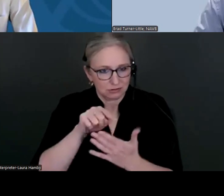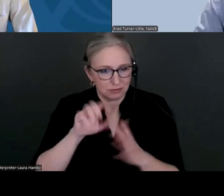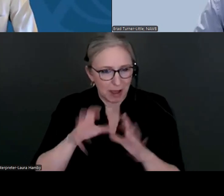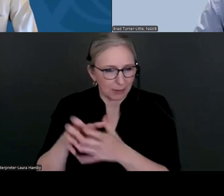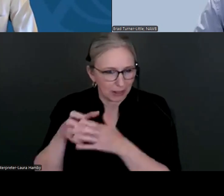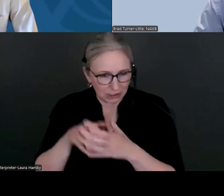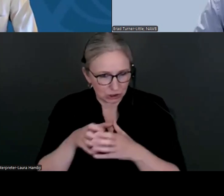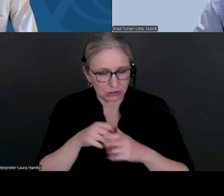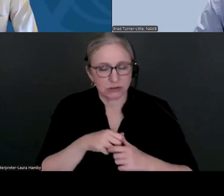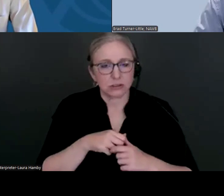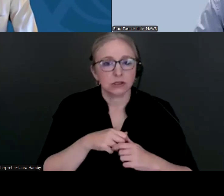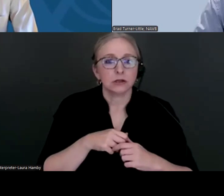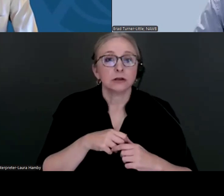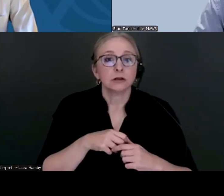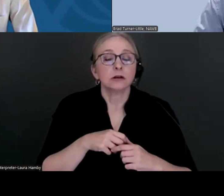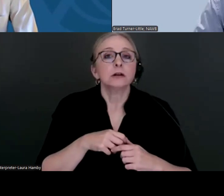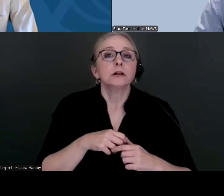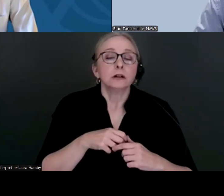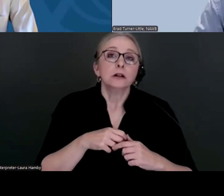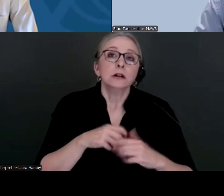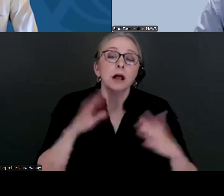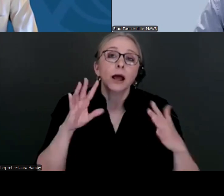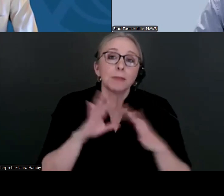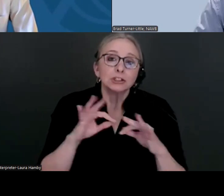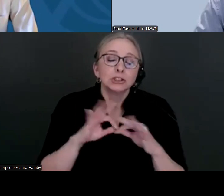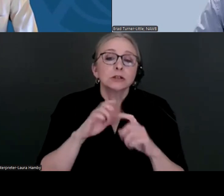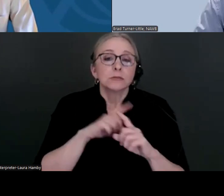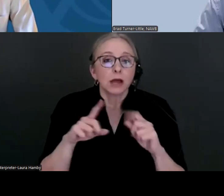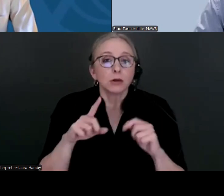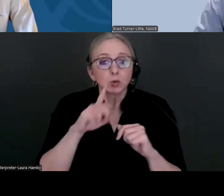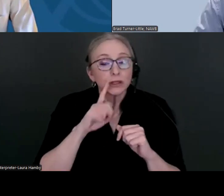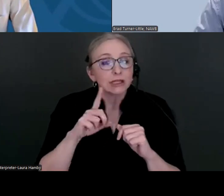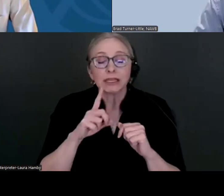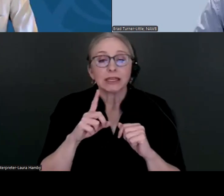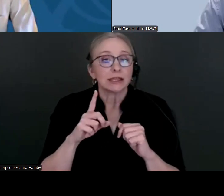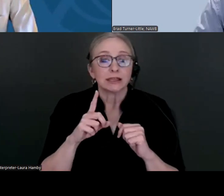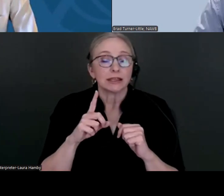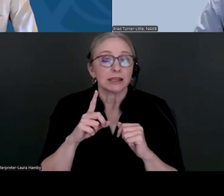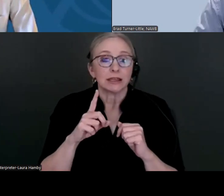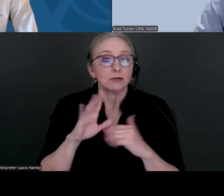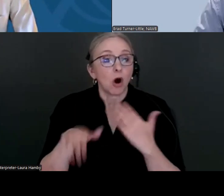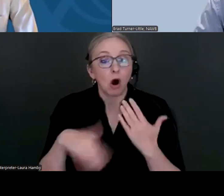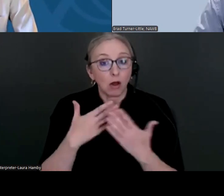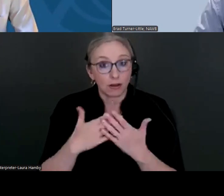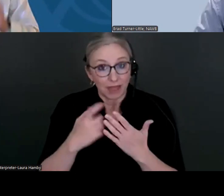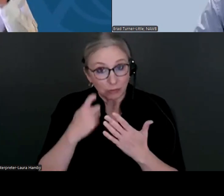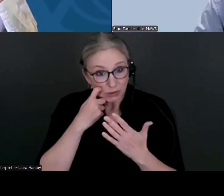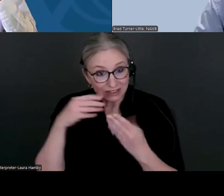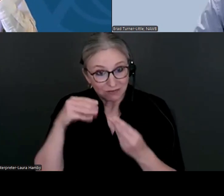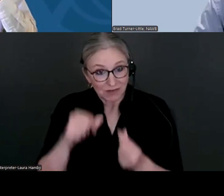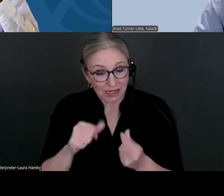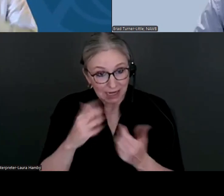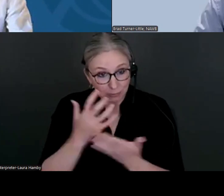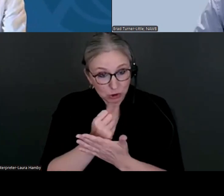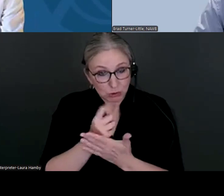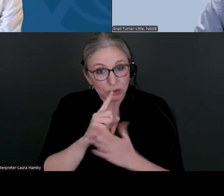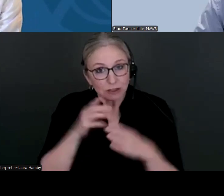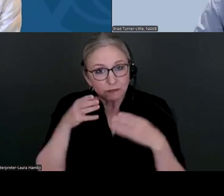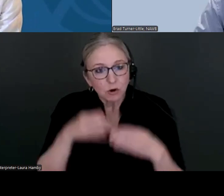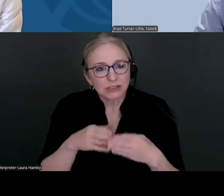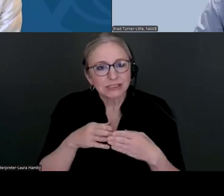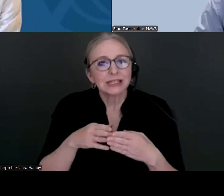I kind of mentioned this, but really in all of our recent funding opportunities, there's an emphasis on